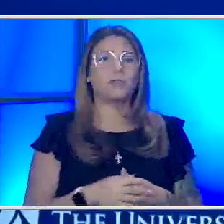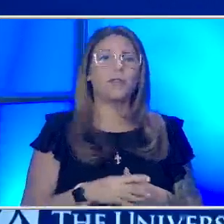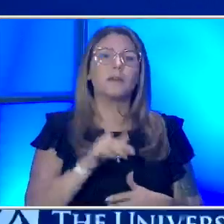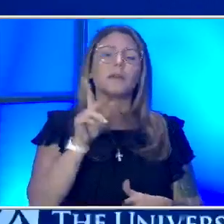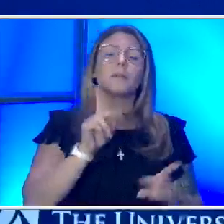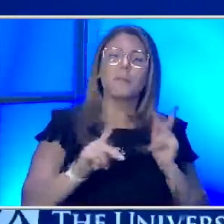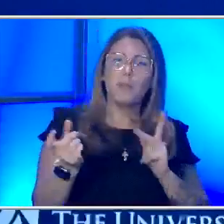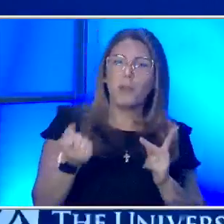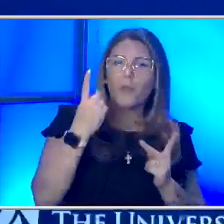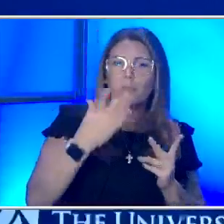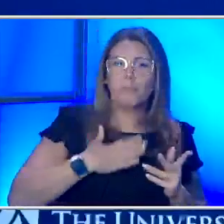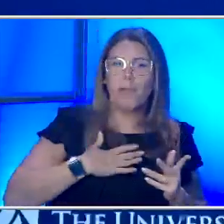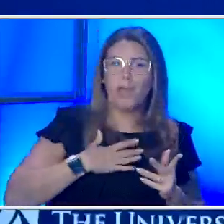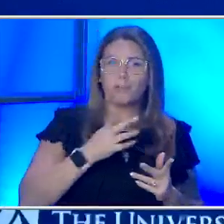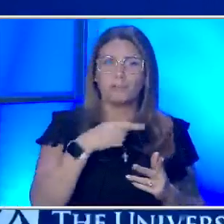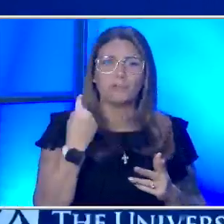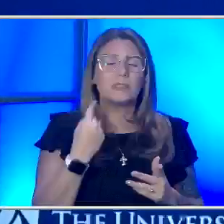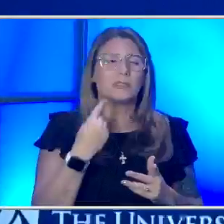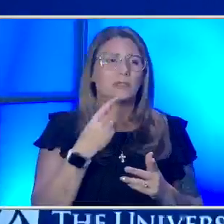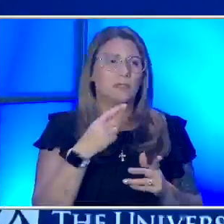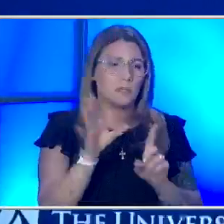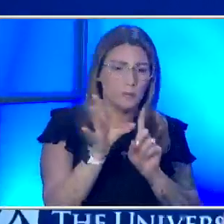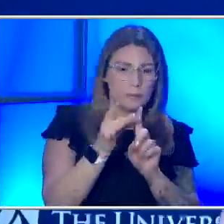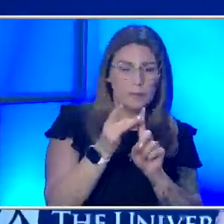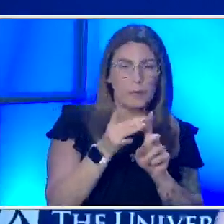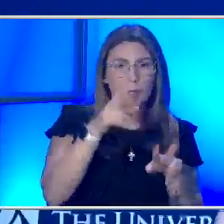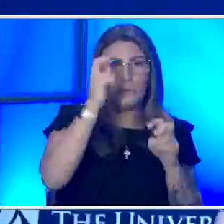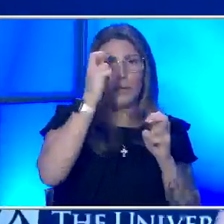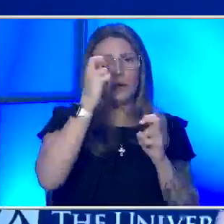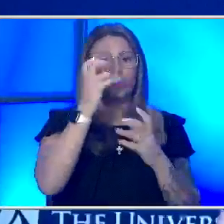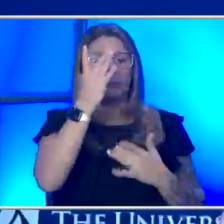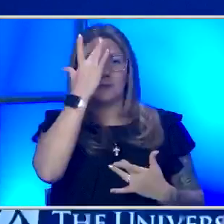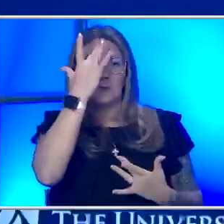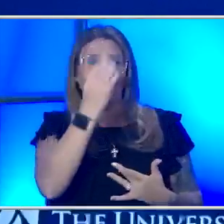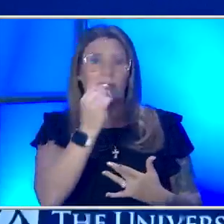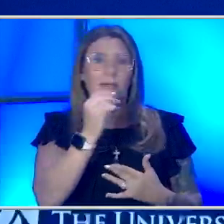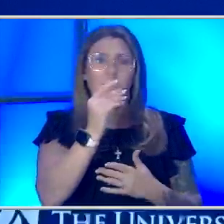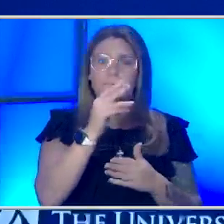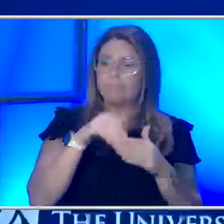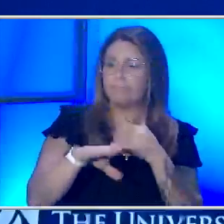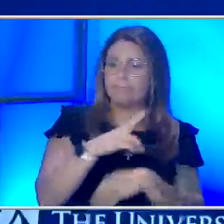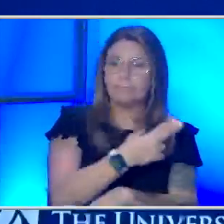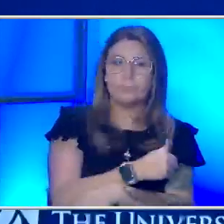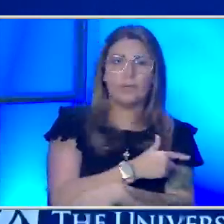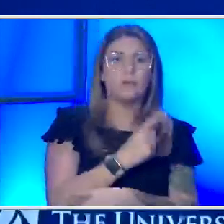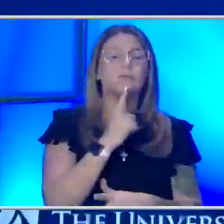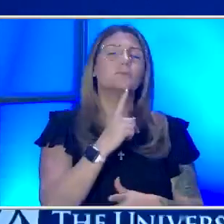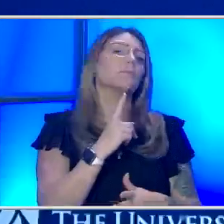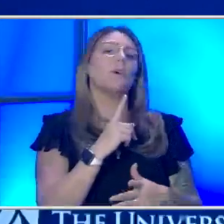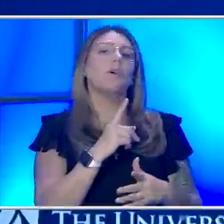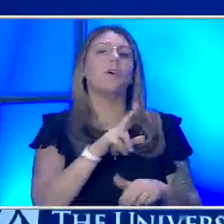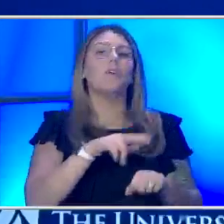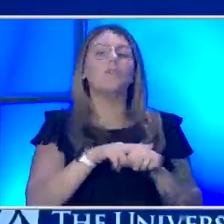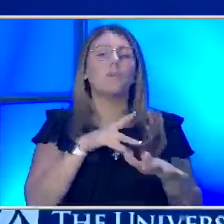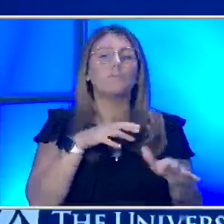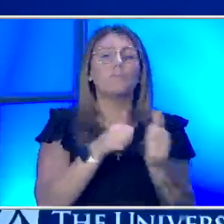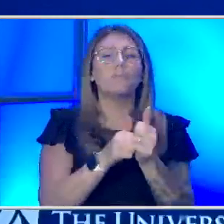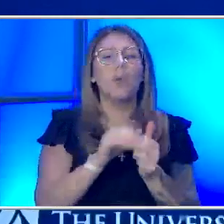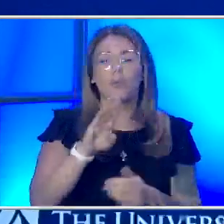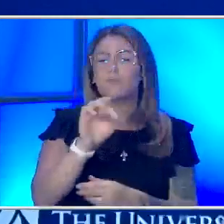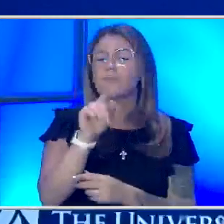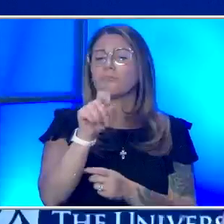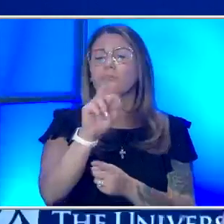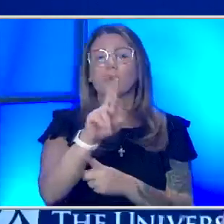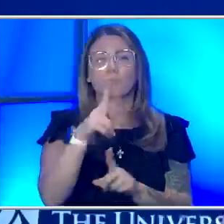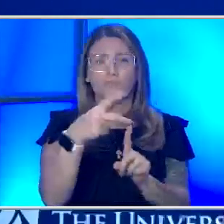risk of getting severe disease and going to the hospital? The first thing we should be doing is, of course, being up to date with our boosters. Next, if we are talking about